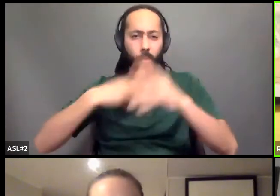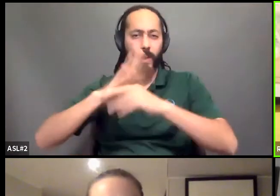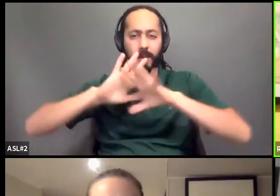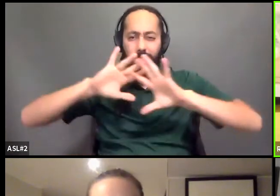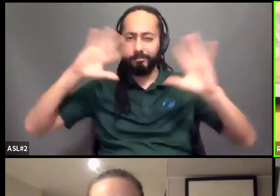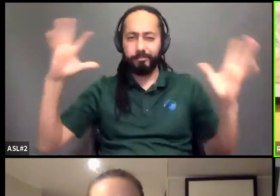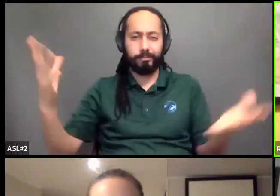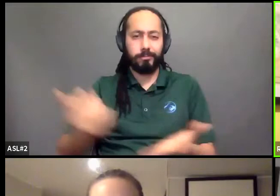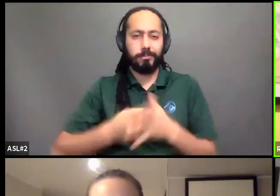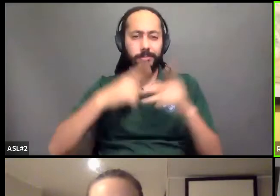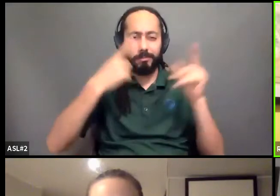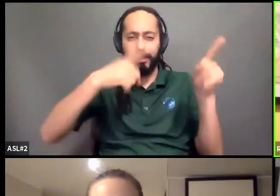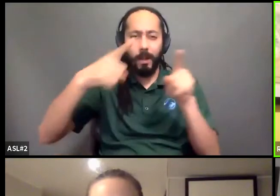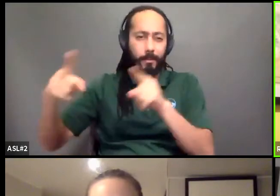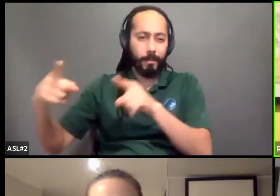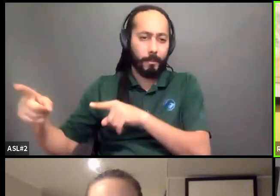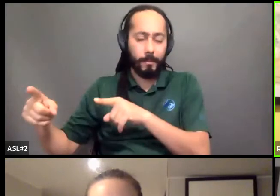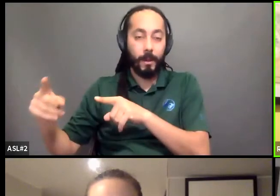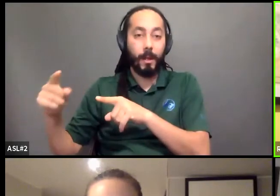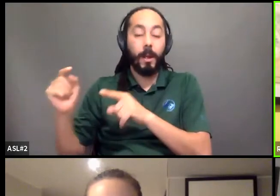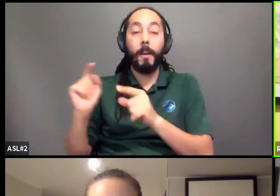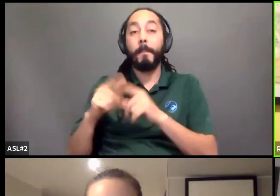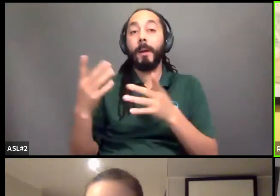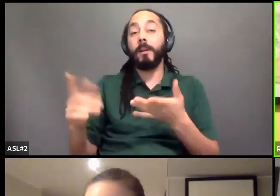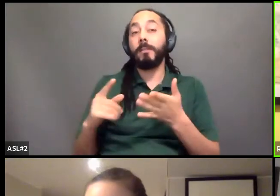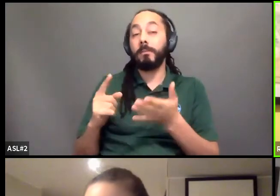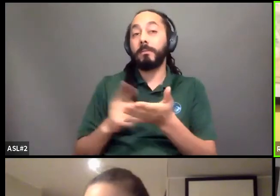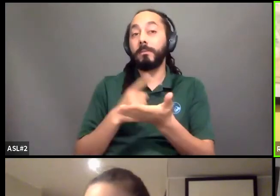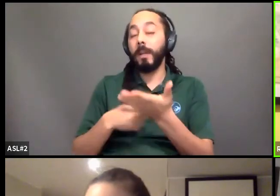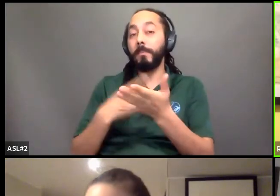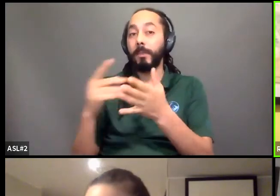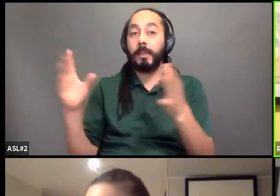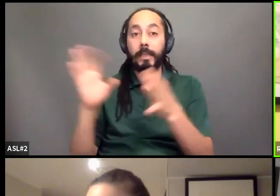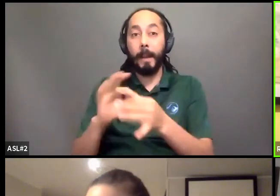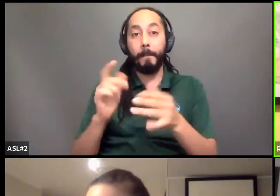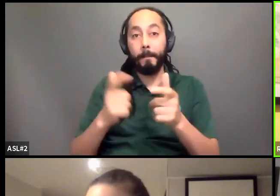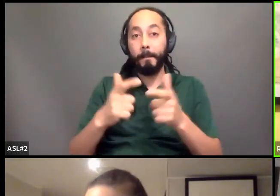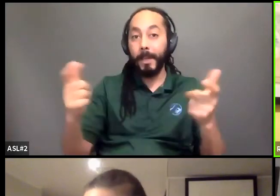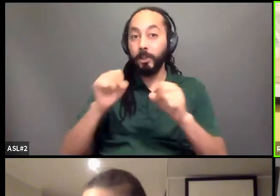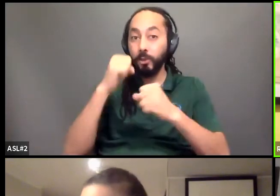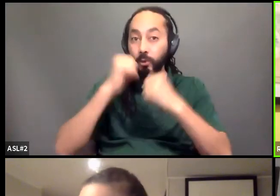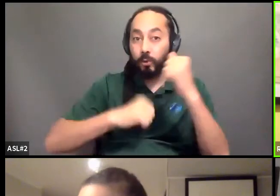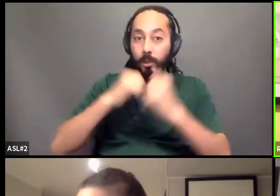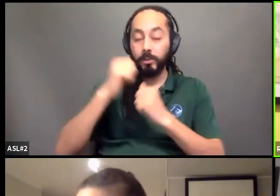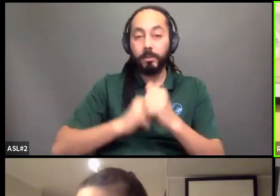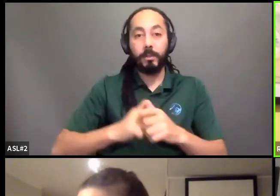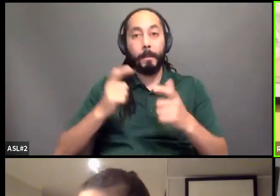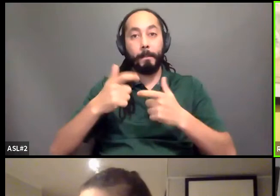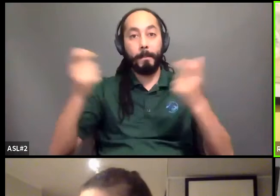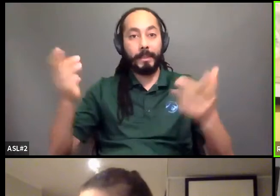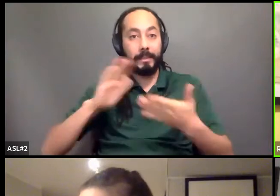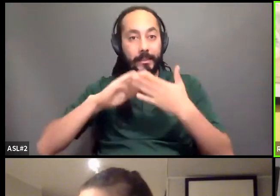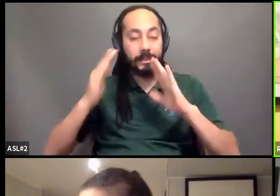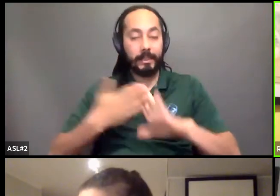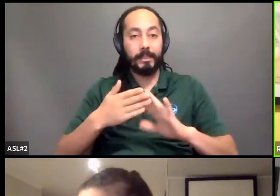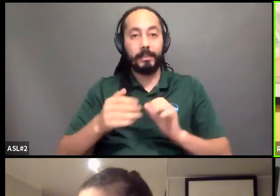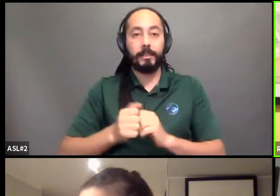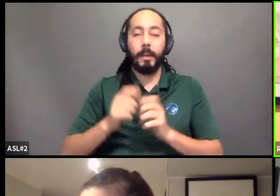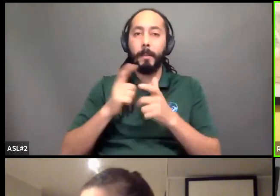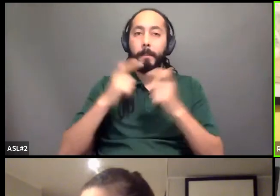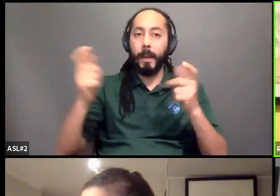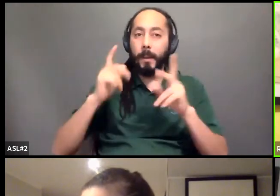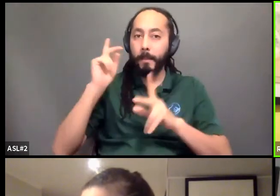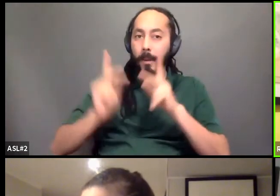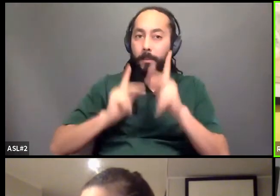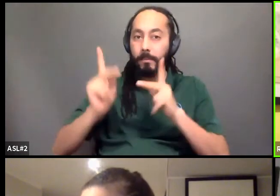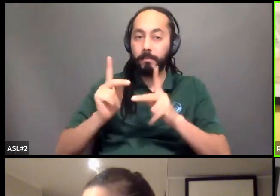to big things, big structures, big cities, big populations. New York